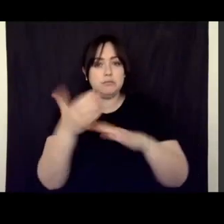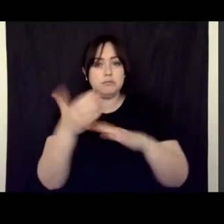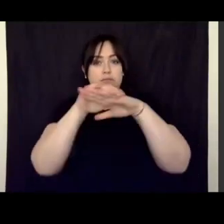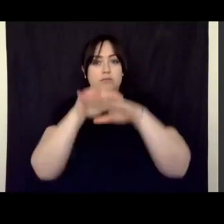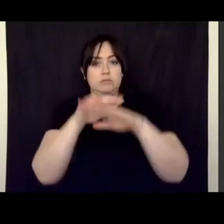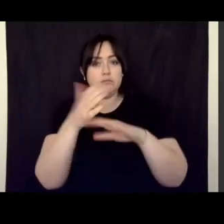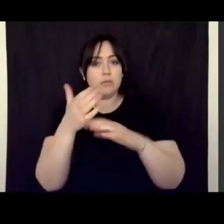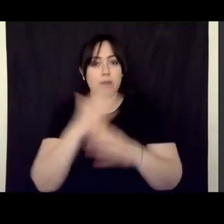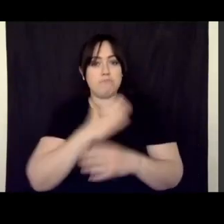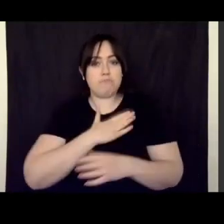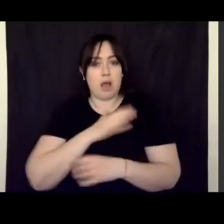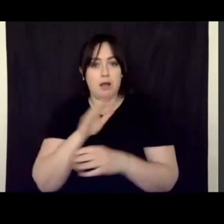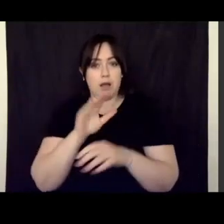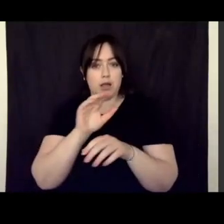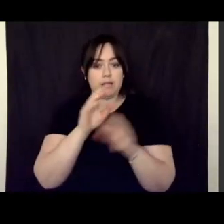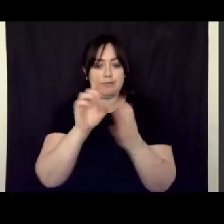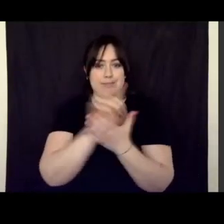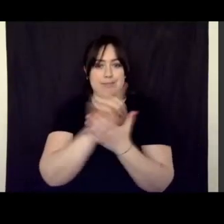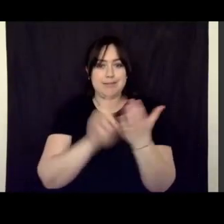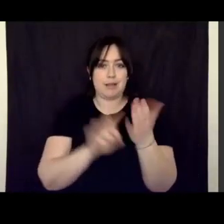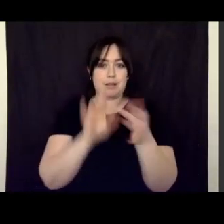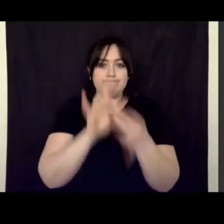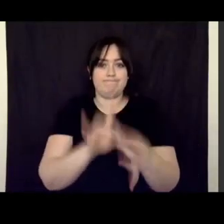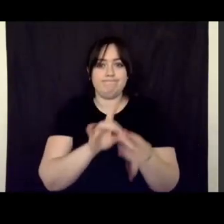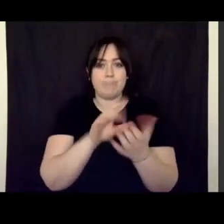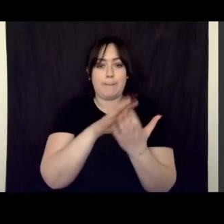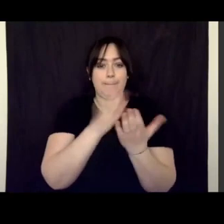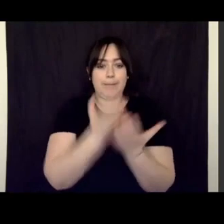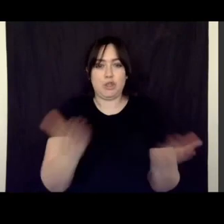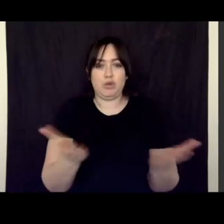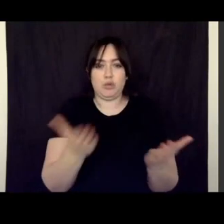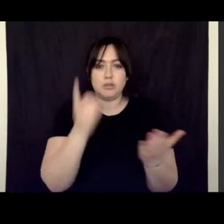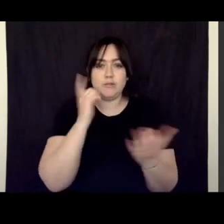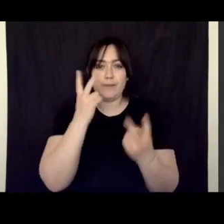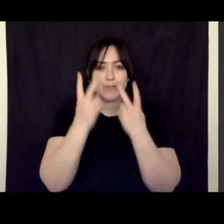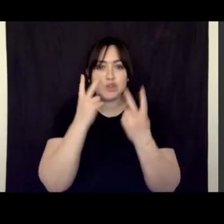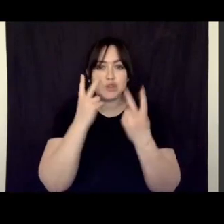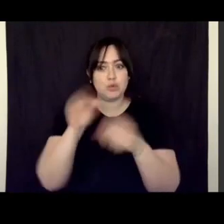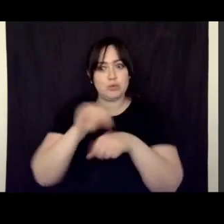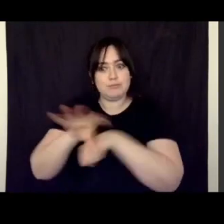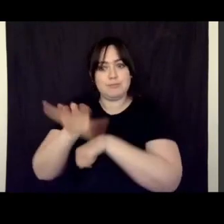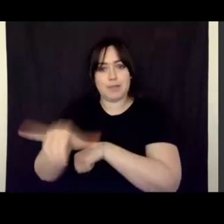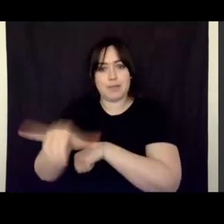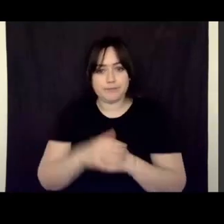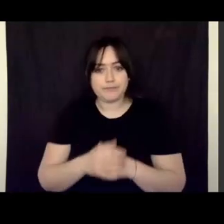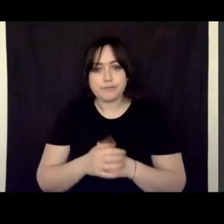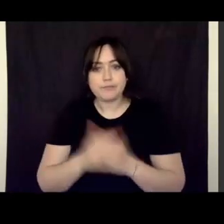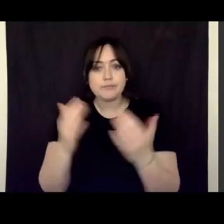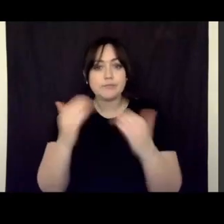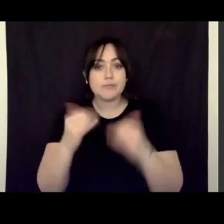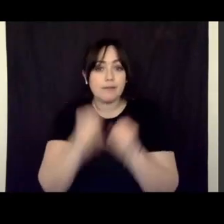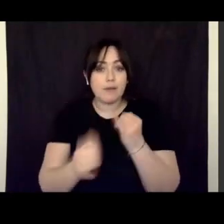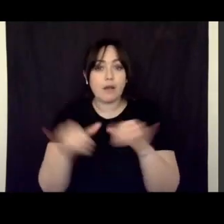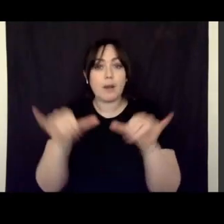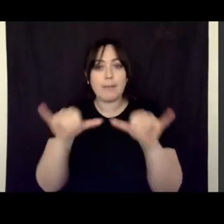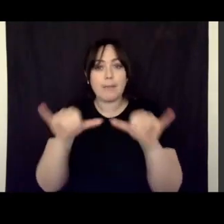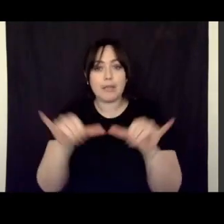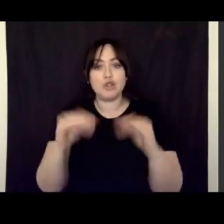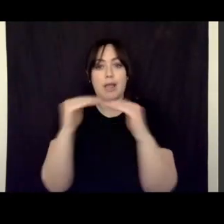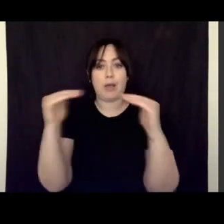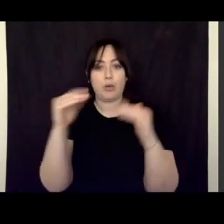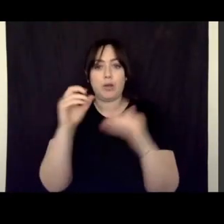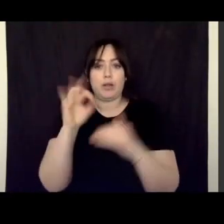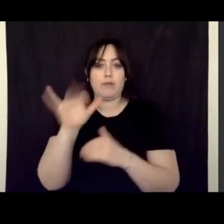difficulties, because the rate is very high there, let's say. And finally, to measure the equity of program impact on children with and without disability. So I have